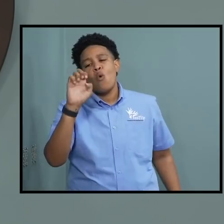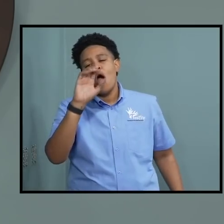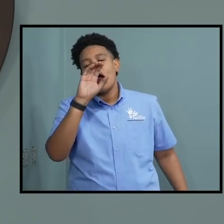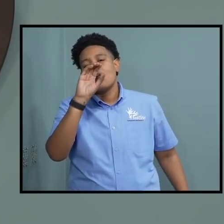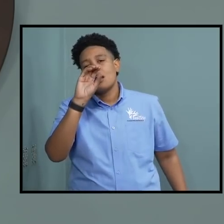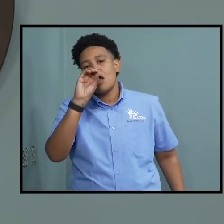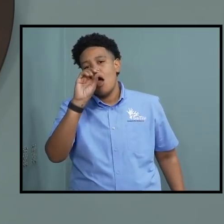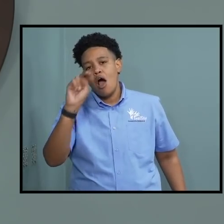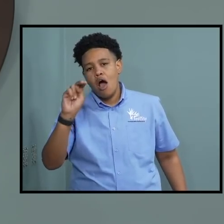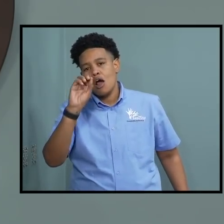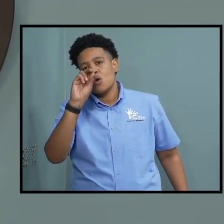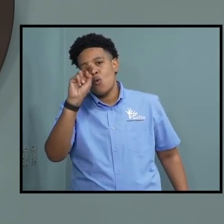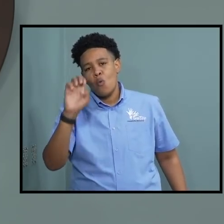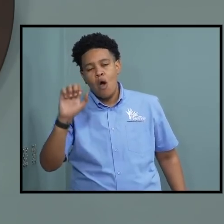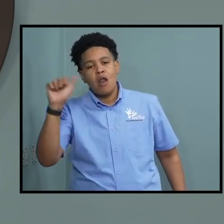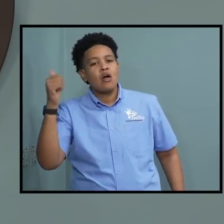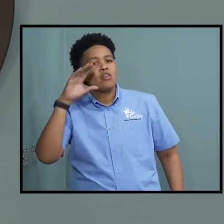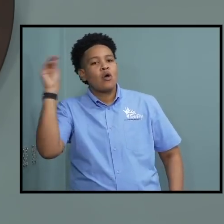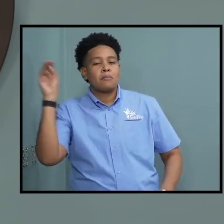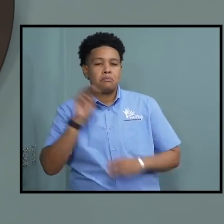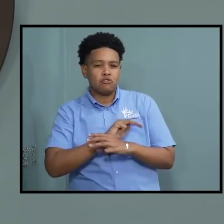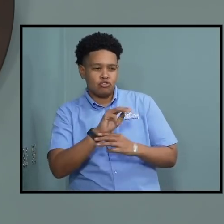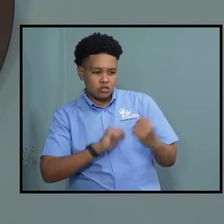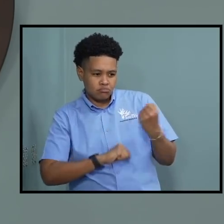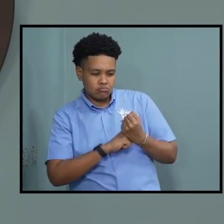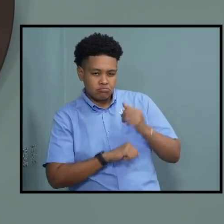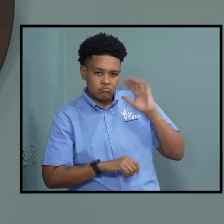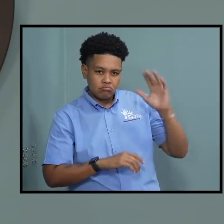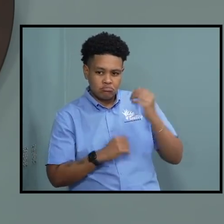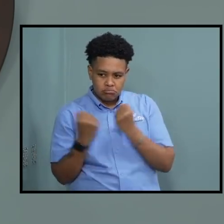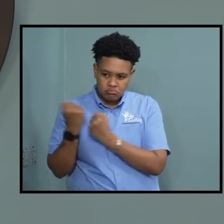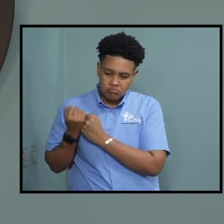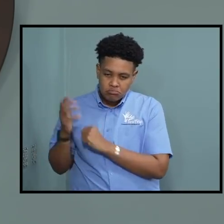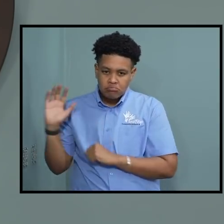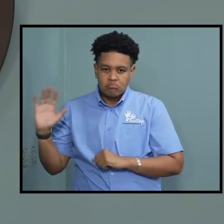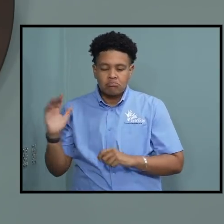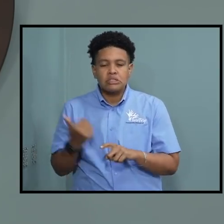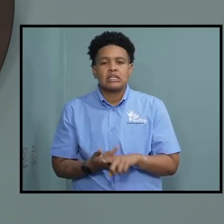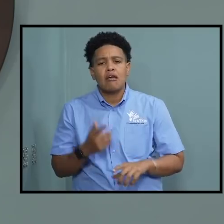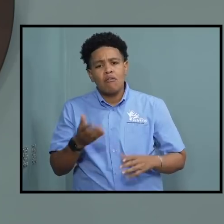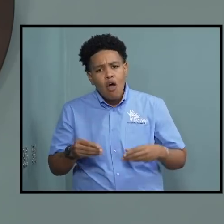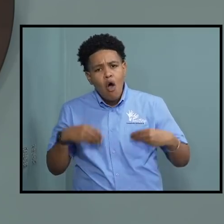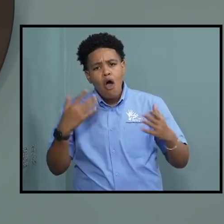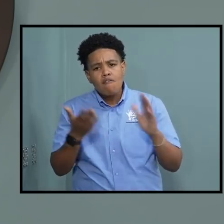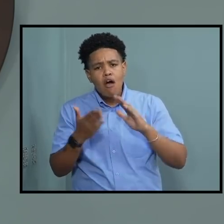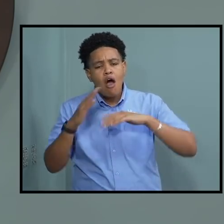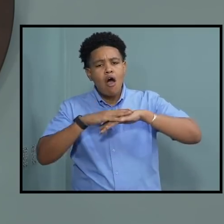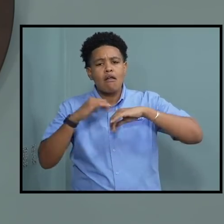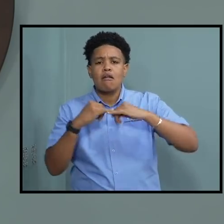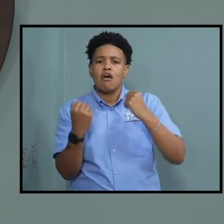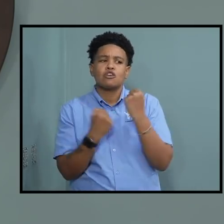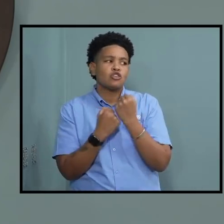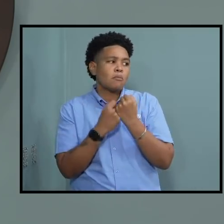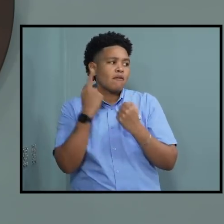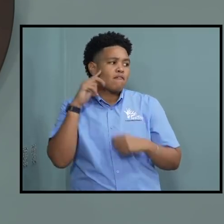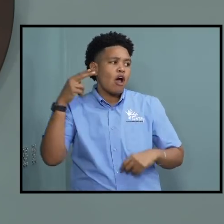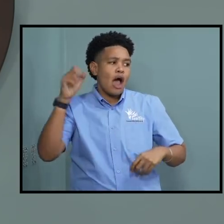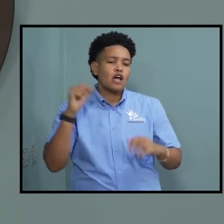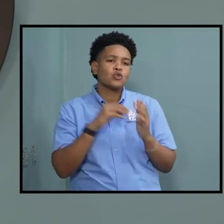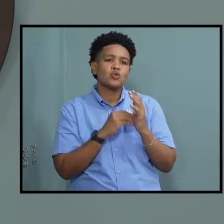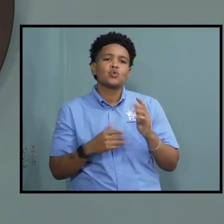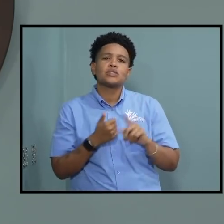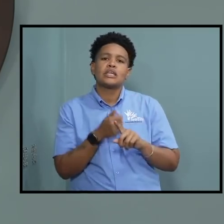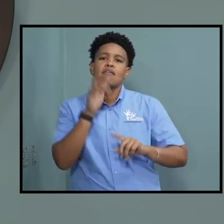has a relationship, also will continue to offer online support for secondary level students who will